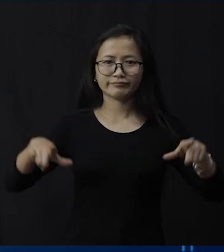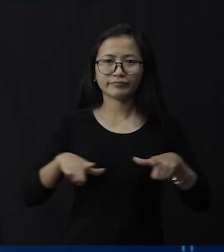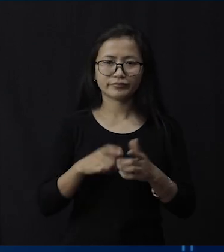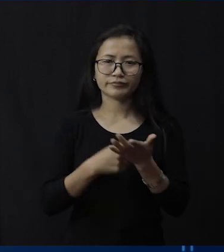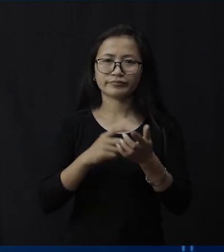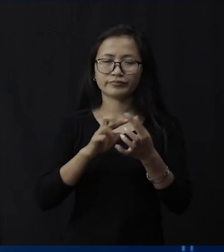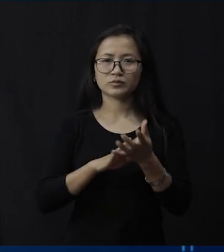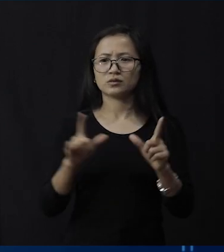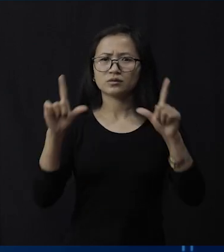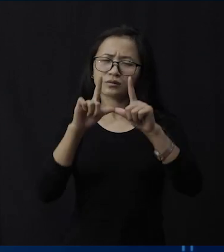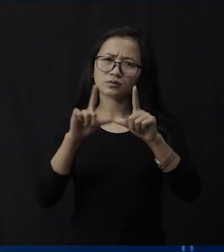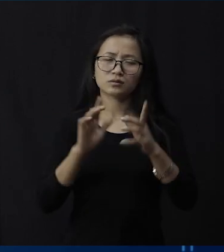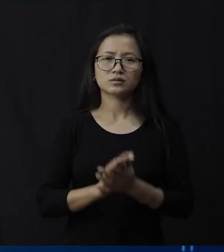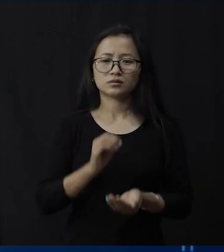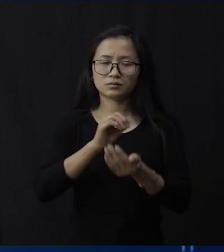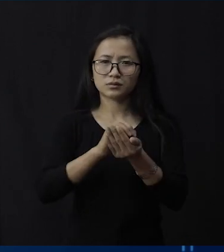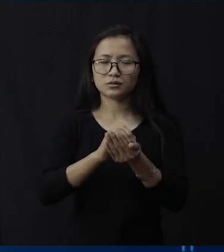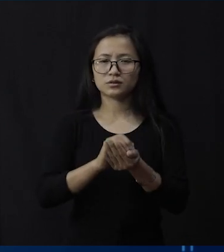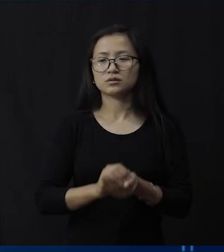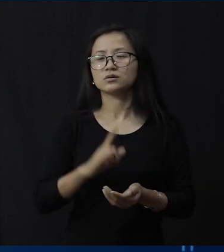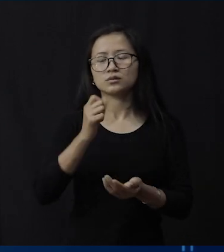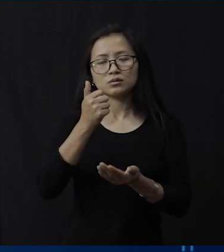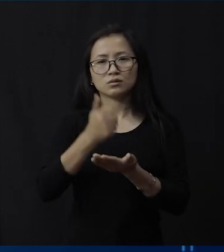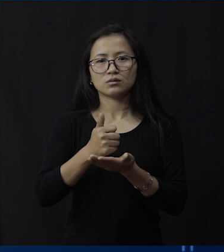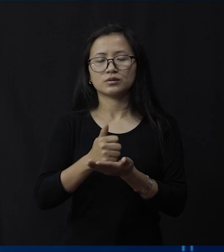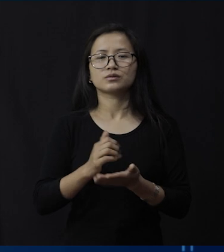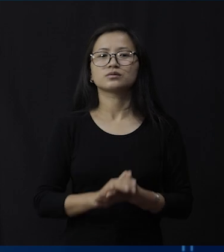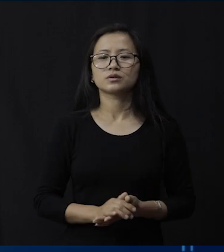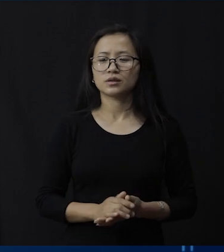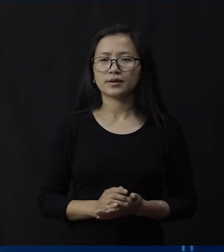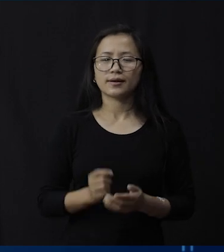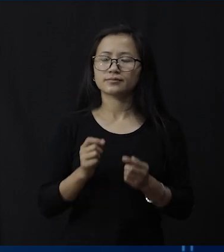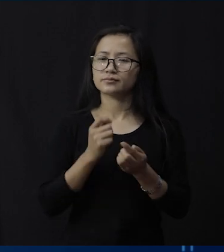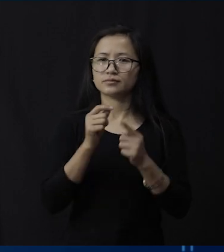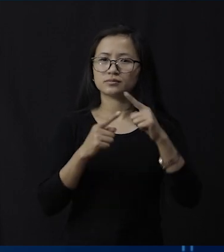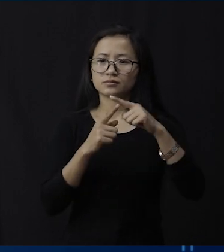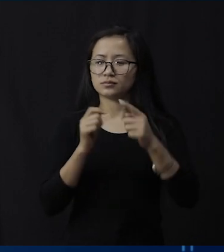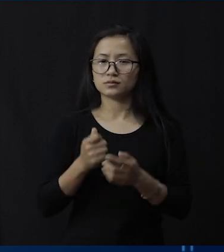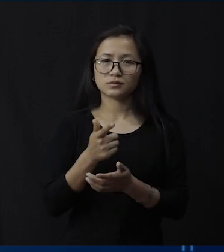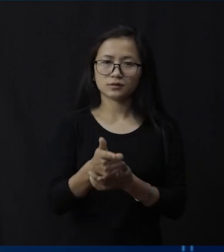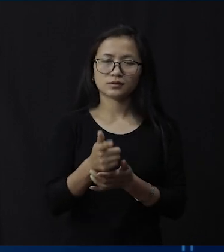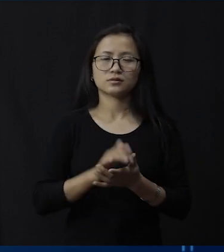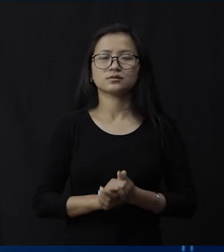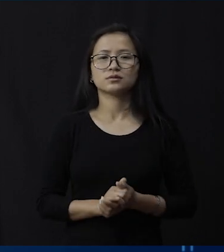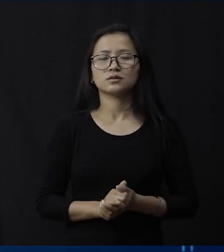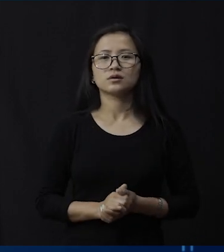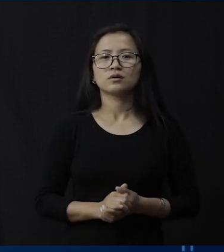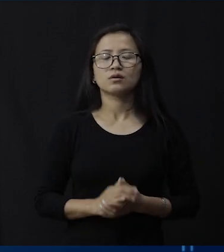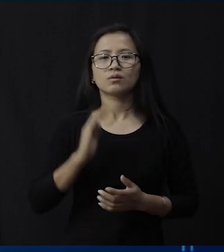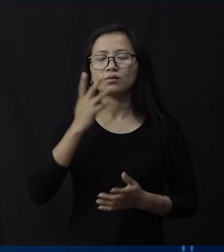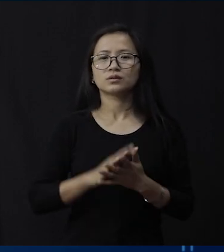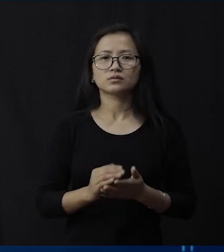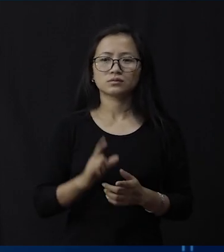the land records, maintaining law and order, and taxes. Okay, then when